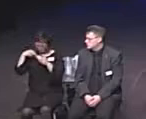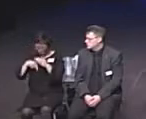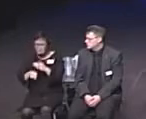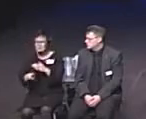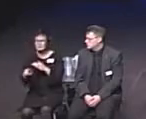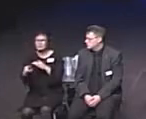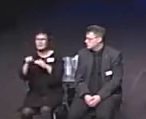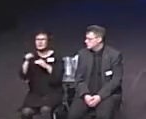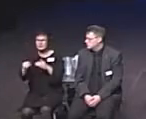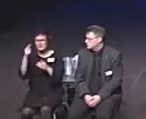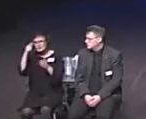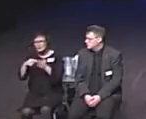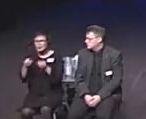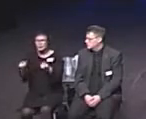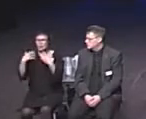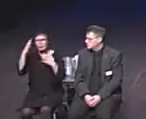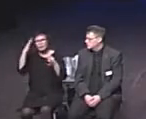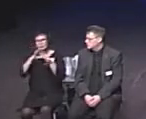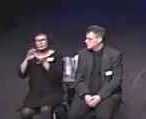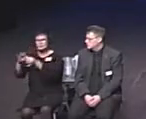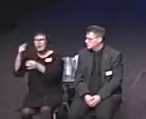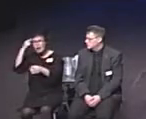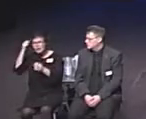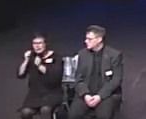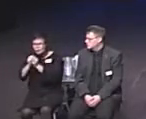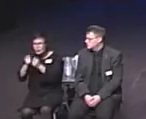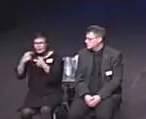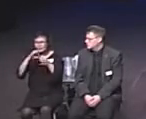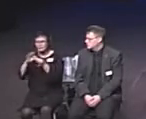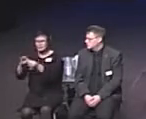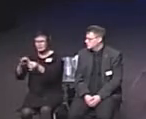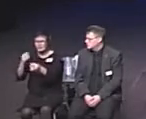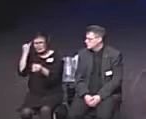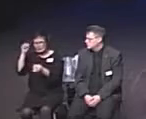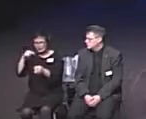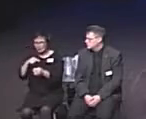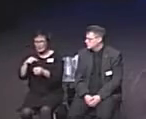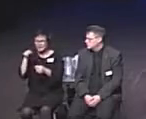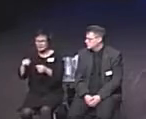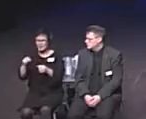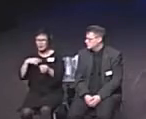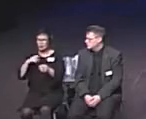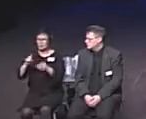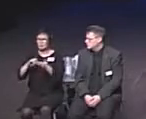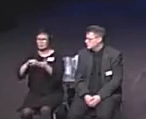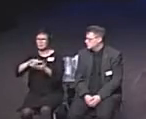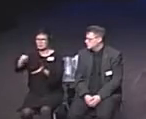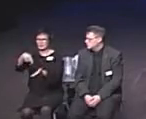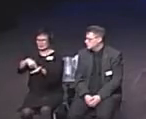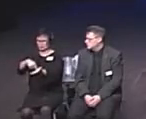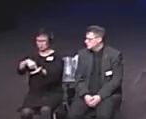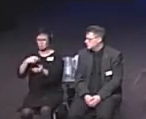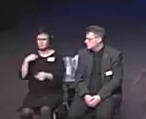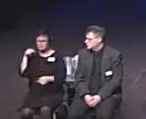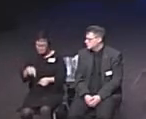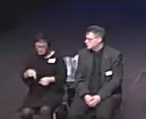to create associations to the brain. And when you come into what we call the central, then you